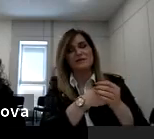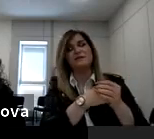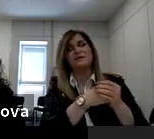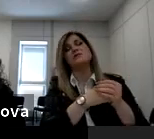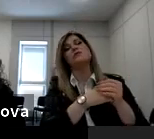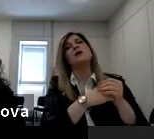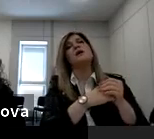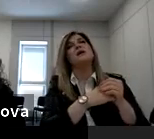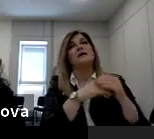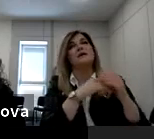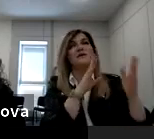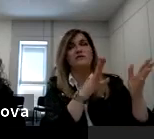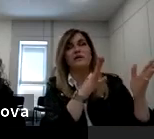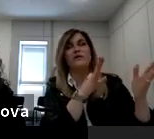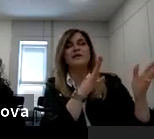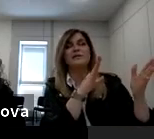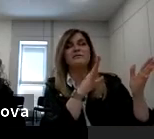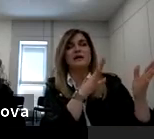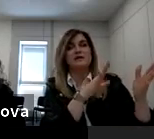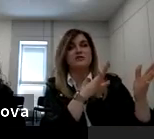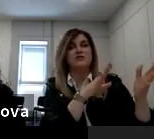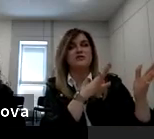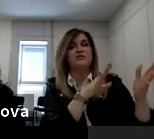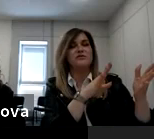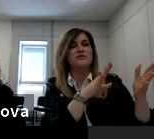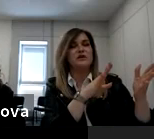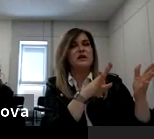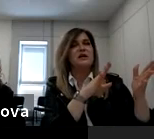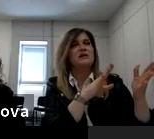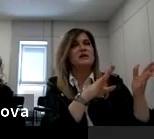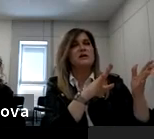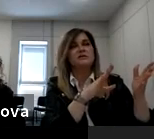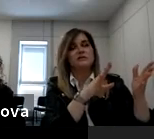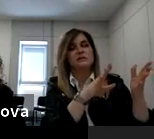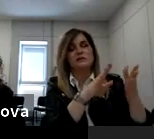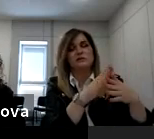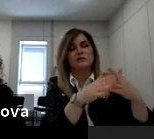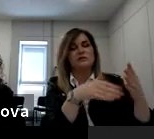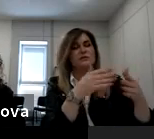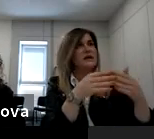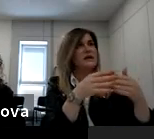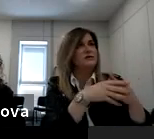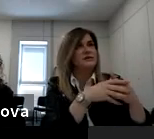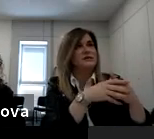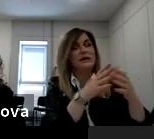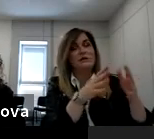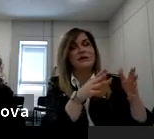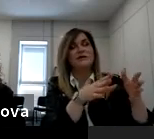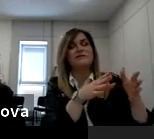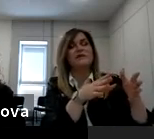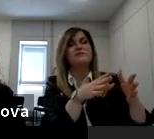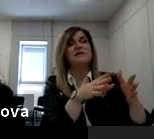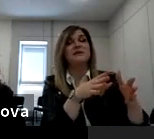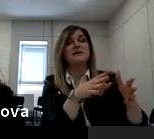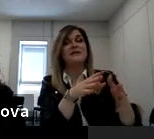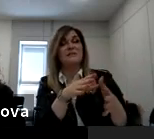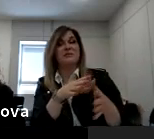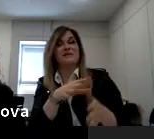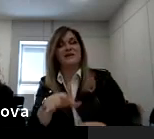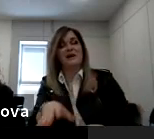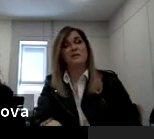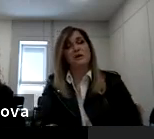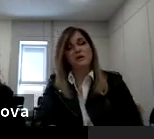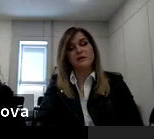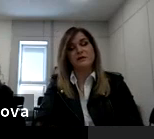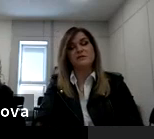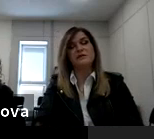landscape lighting. So if we will manage to close, to, how to say, now we have a very big gap